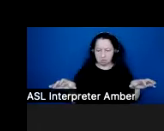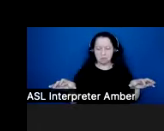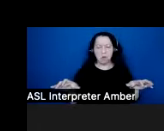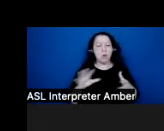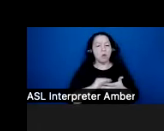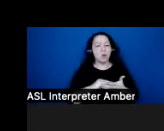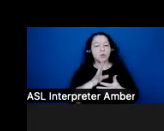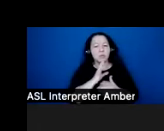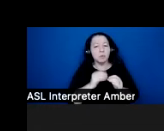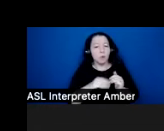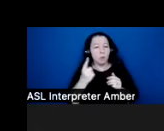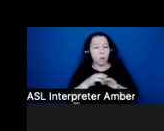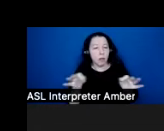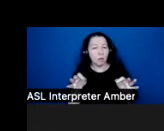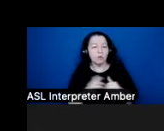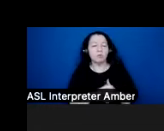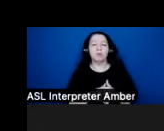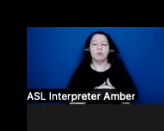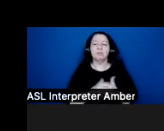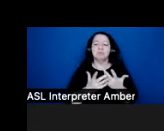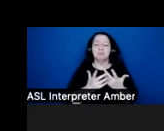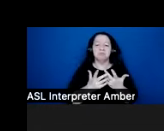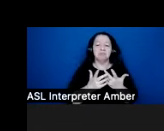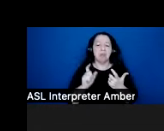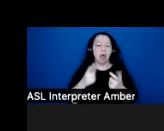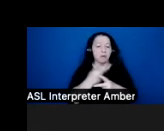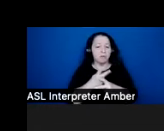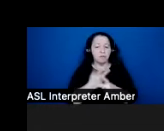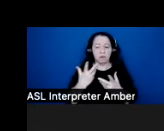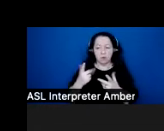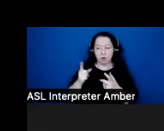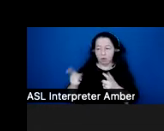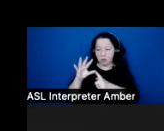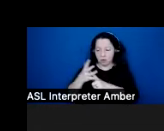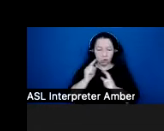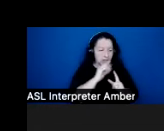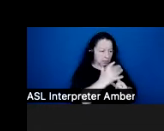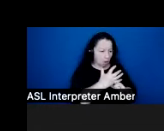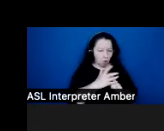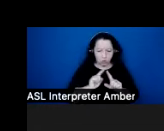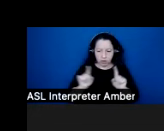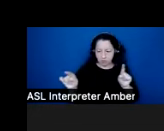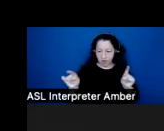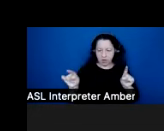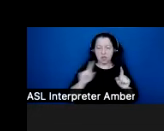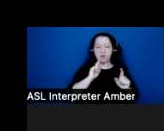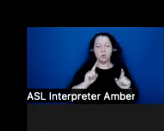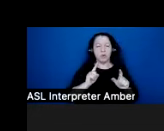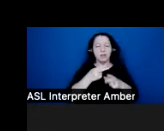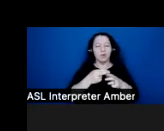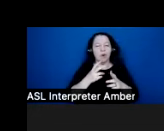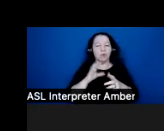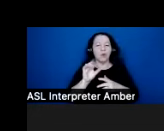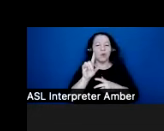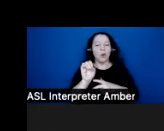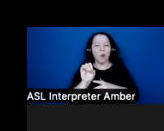than one language, navigating more than one set of customs, learning to code switch essentially, right? And this is